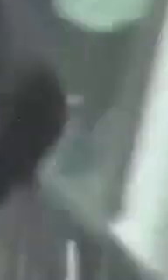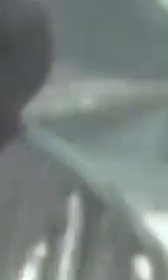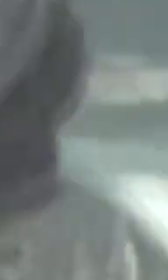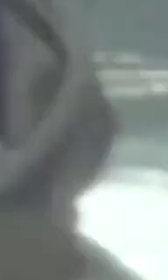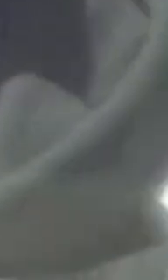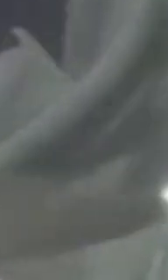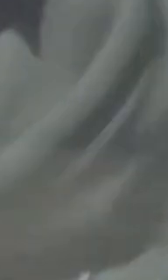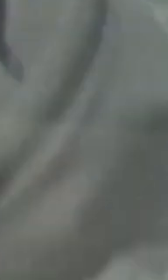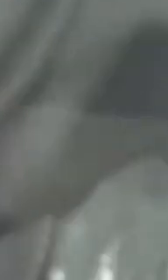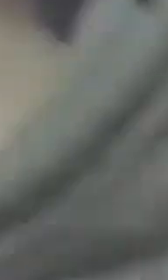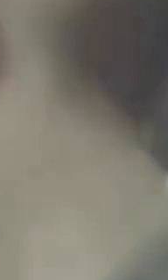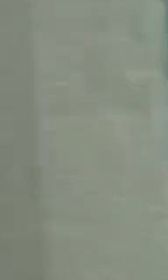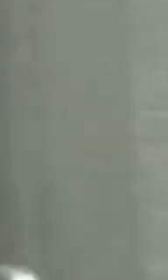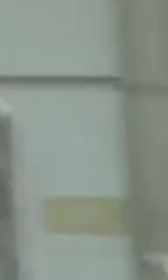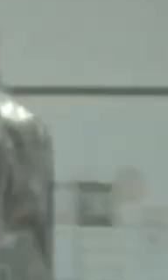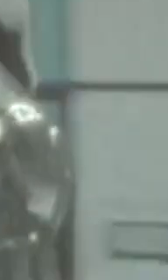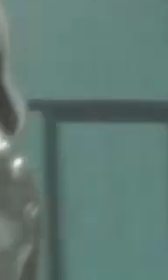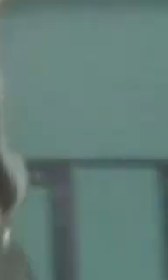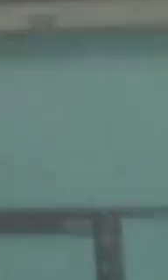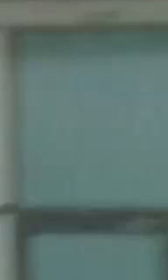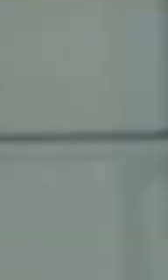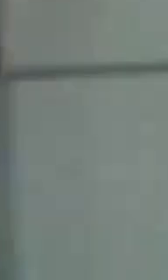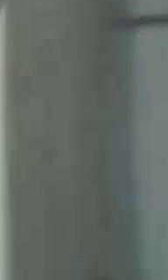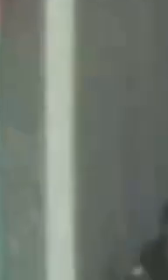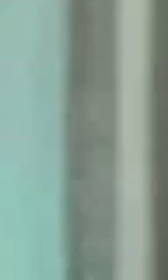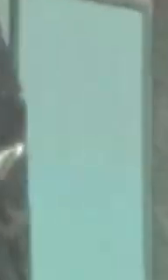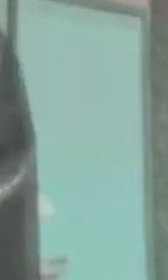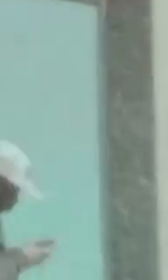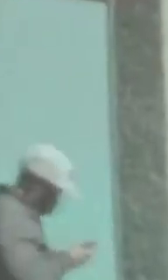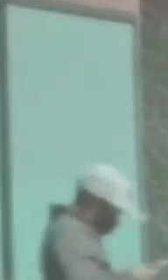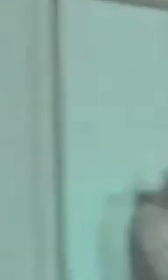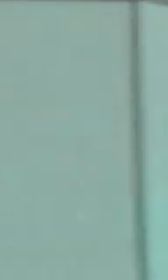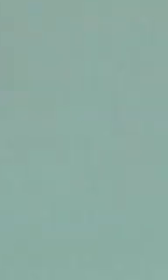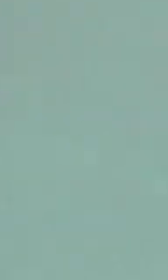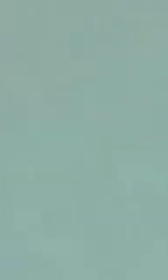because when he was coming up, he felt like all he had were haters.